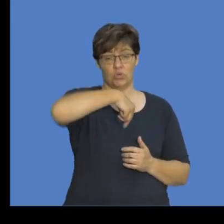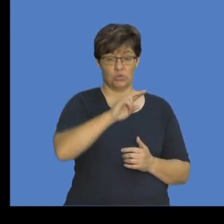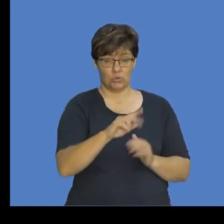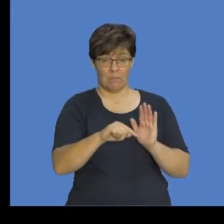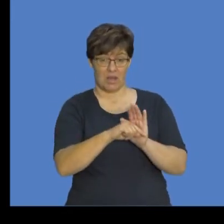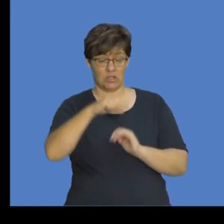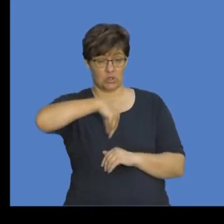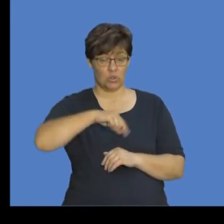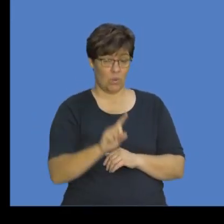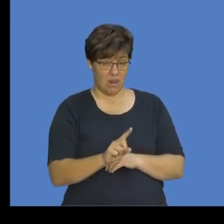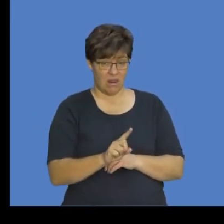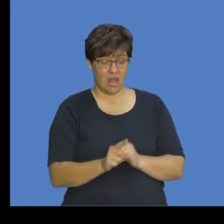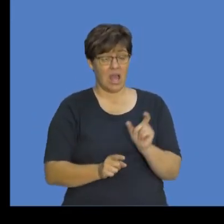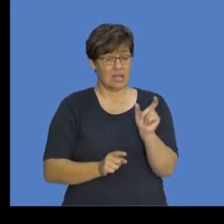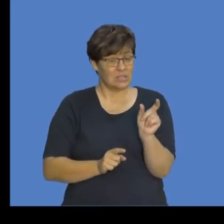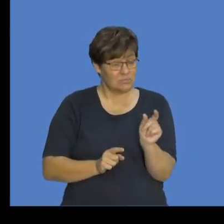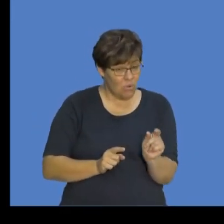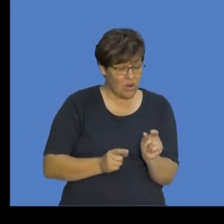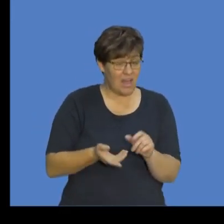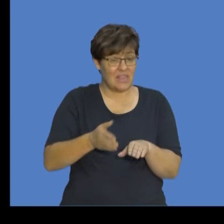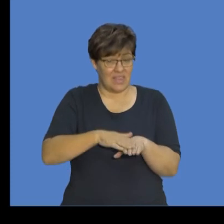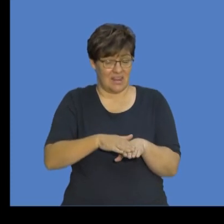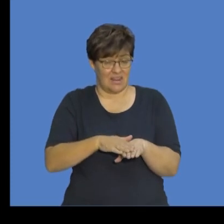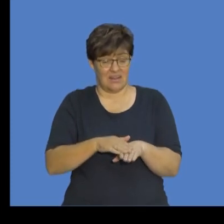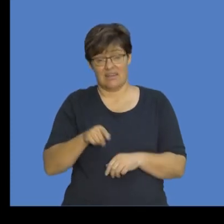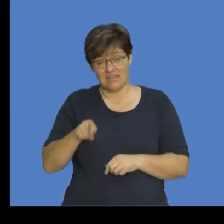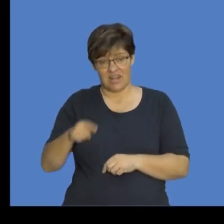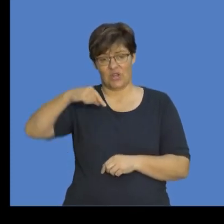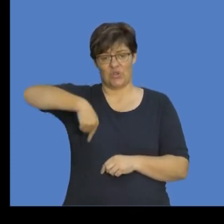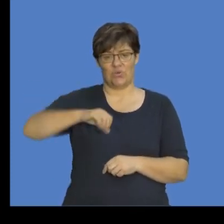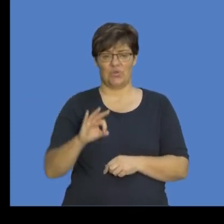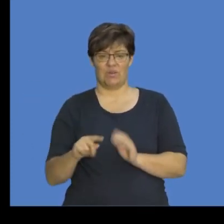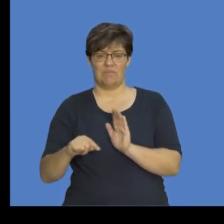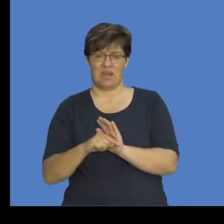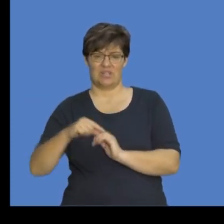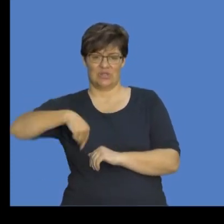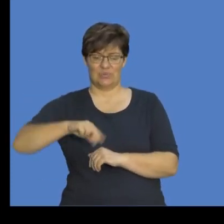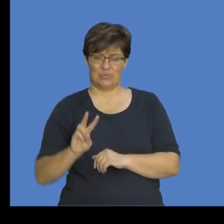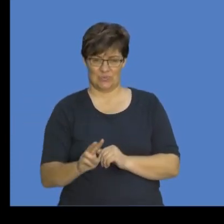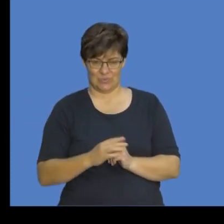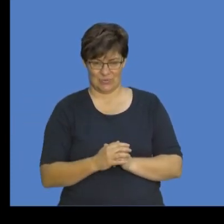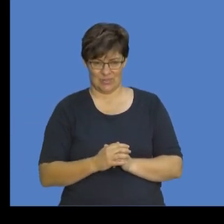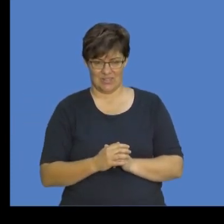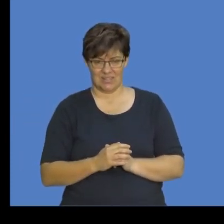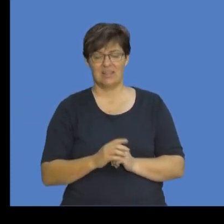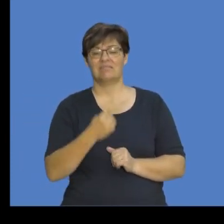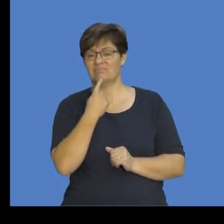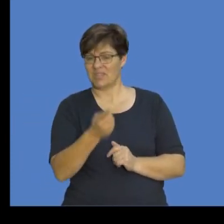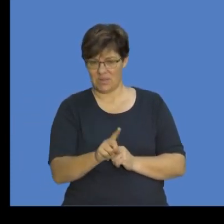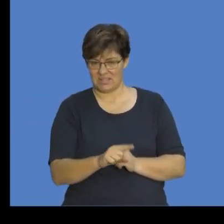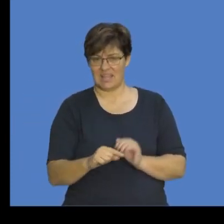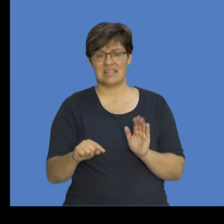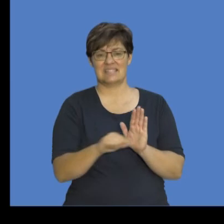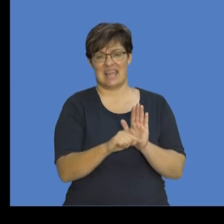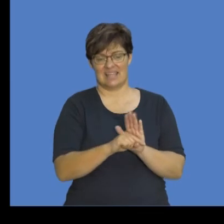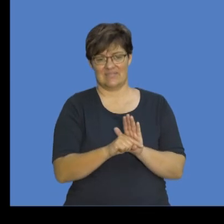minus Q1 is smaller, this is smaller than Q3 minus Q2, we can say this is